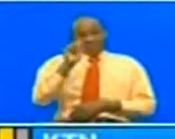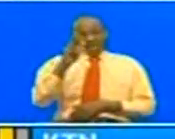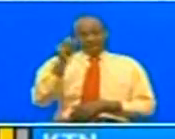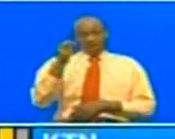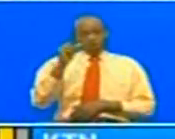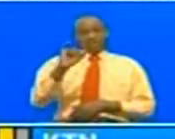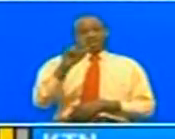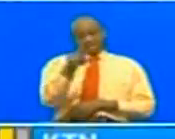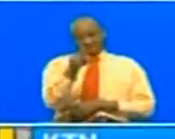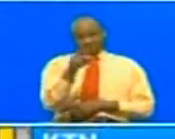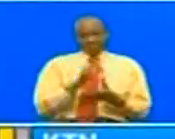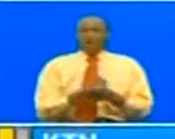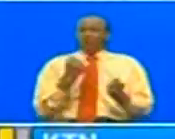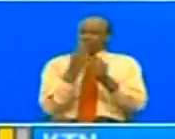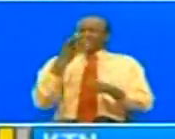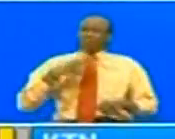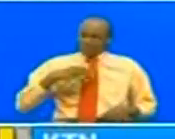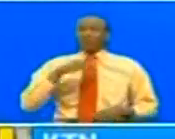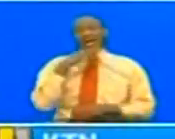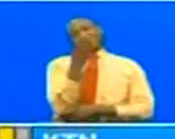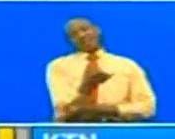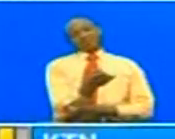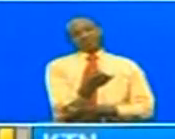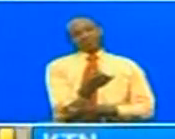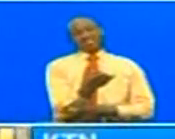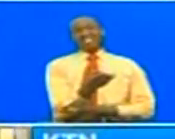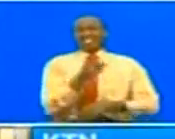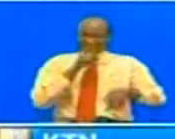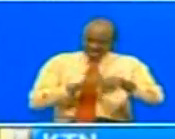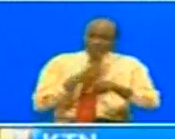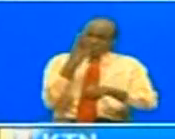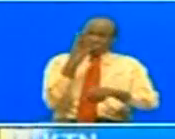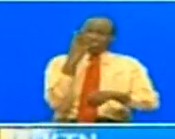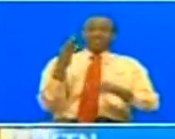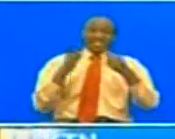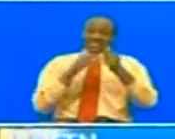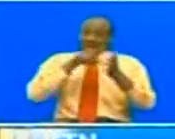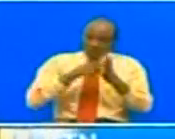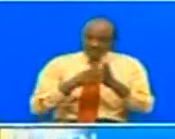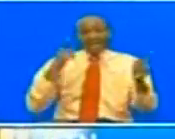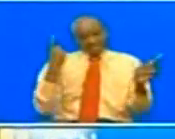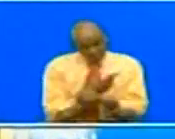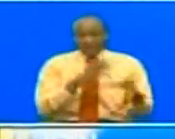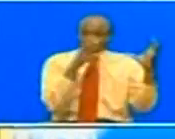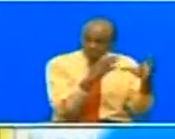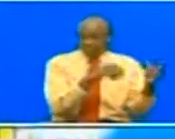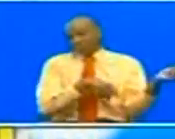County. 14 people died from that attack. Exactly 48 hours later, another group of armed bandits, also